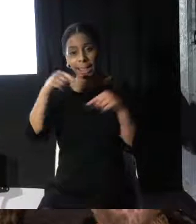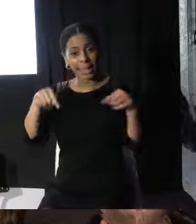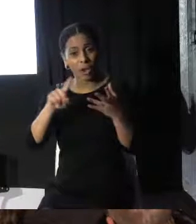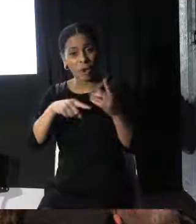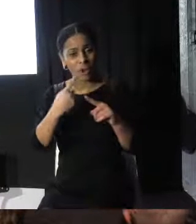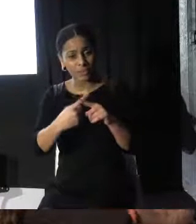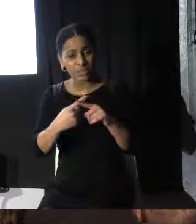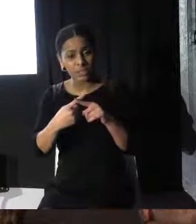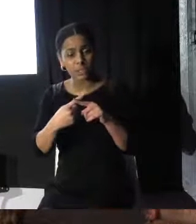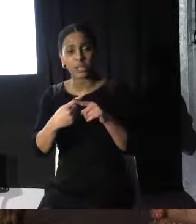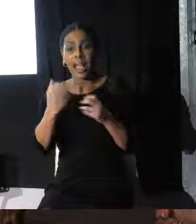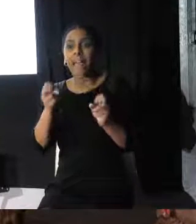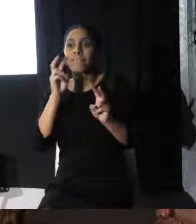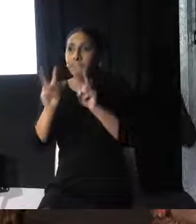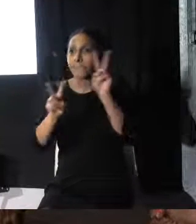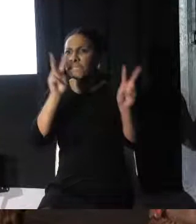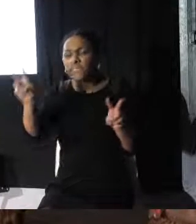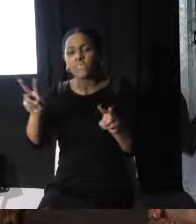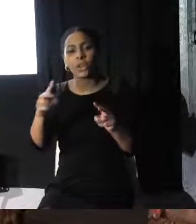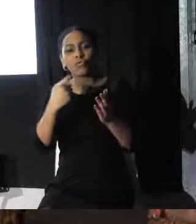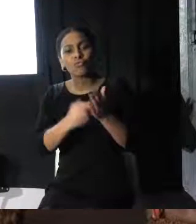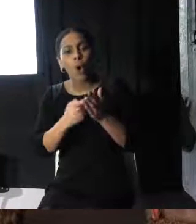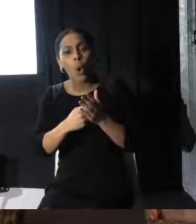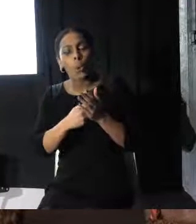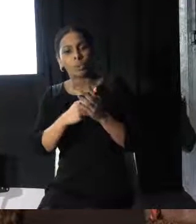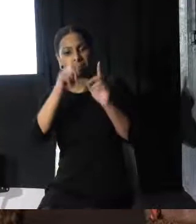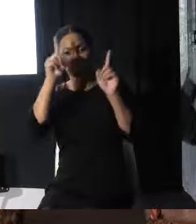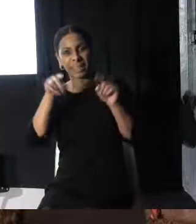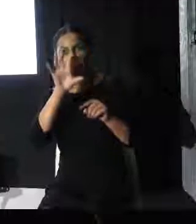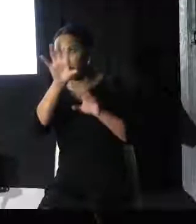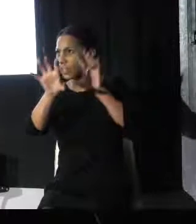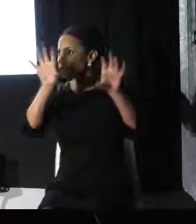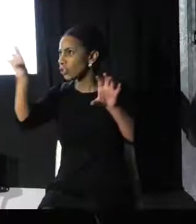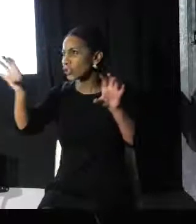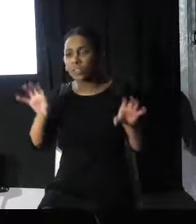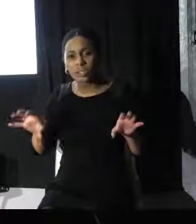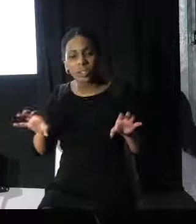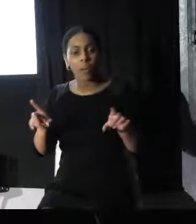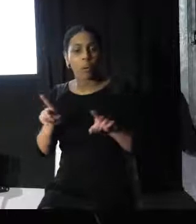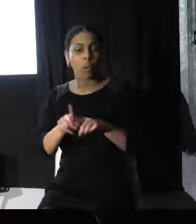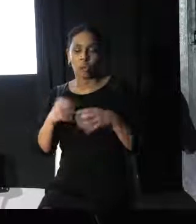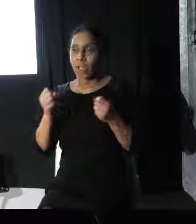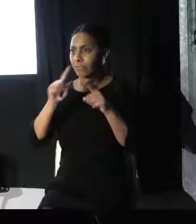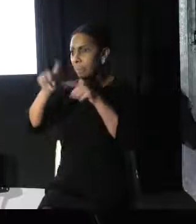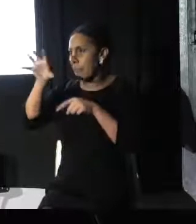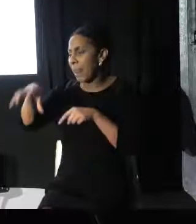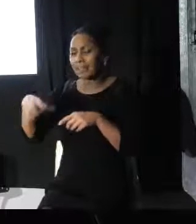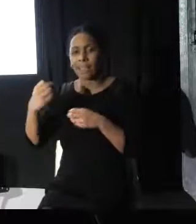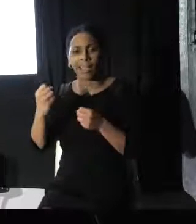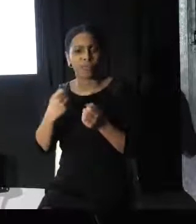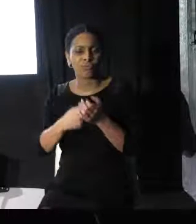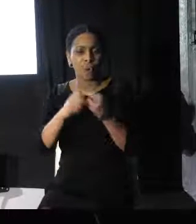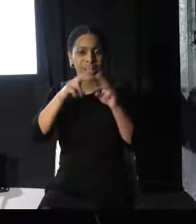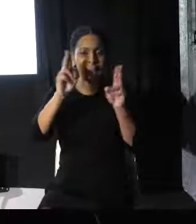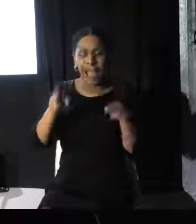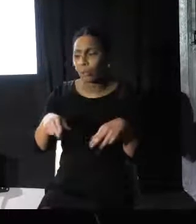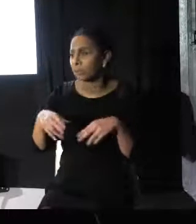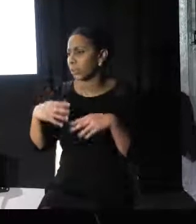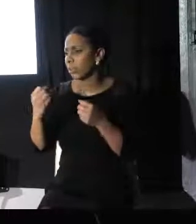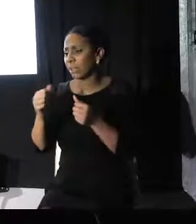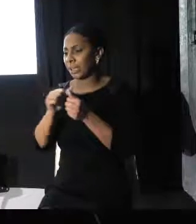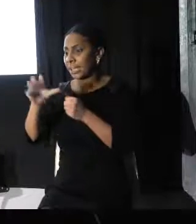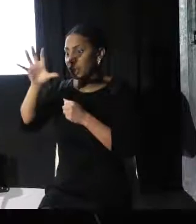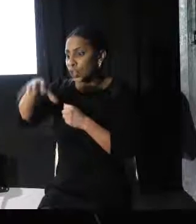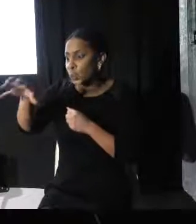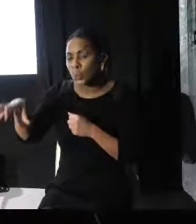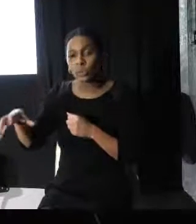are these images of Rhodes. But, of course, at All Souls College, there was the Codrington Library, there was Rose House, there was the Old Indian Institute.